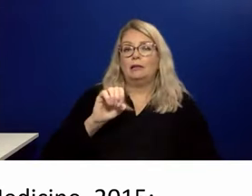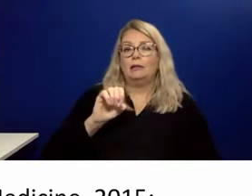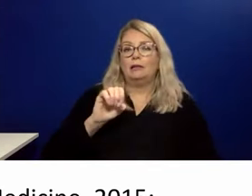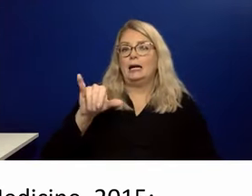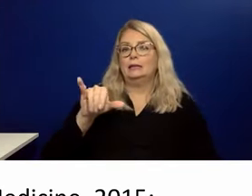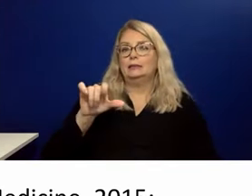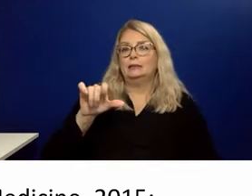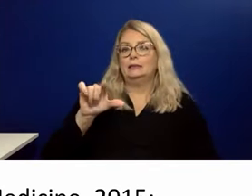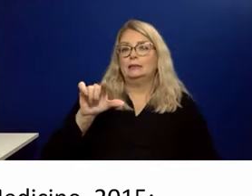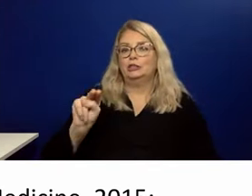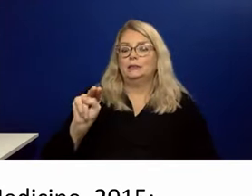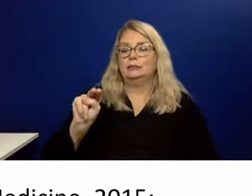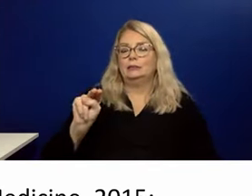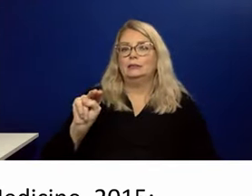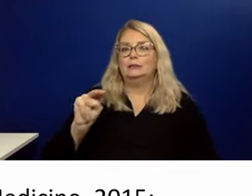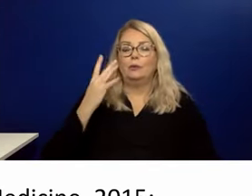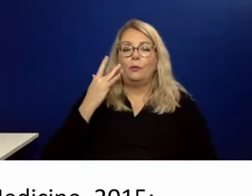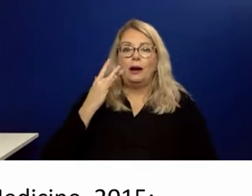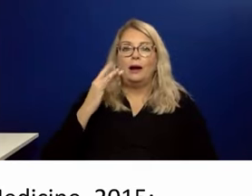consequences of COVID, right?